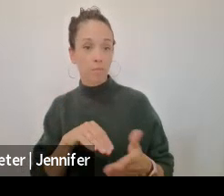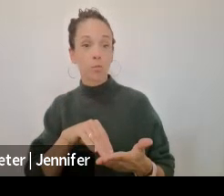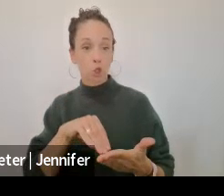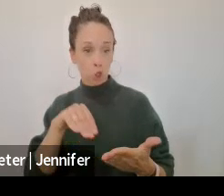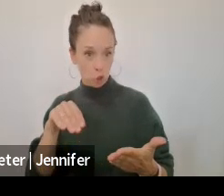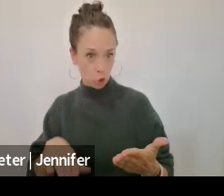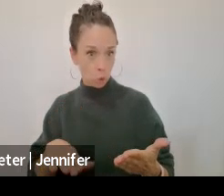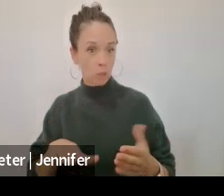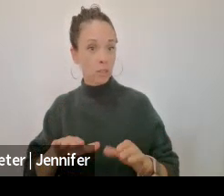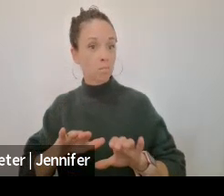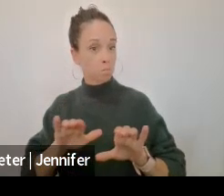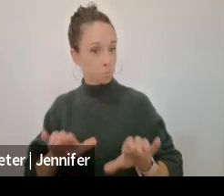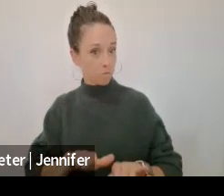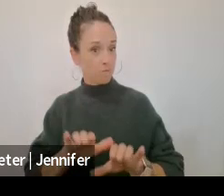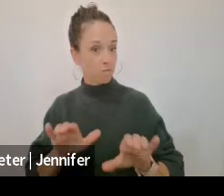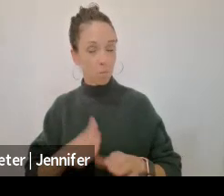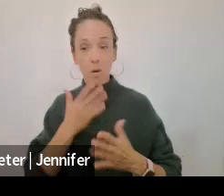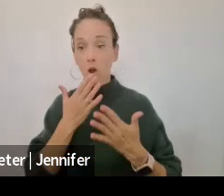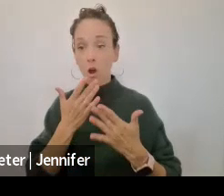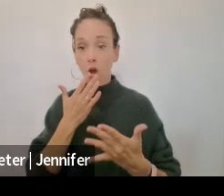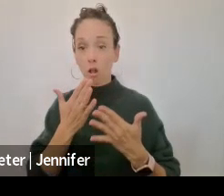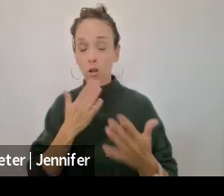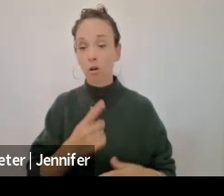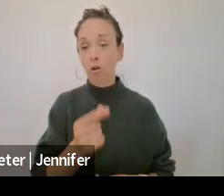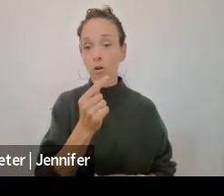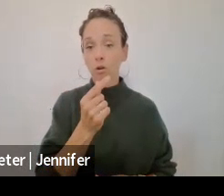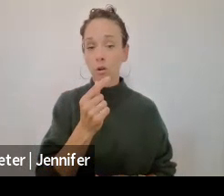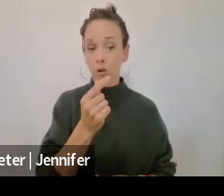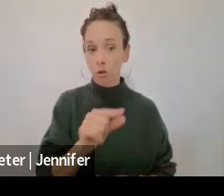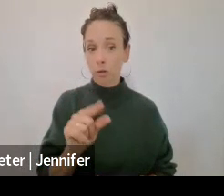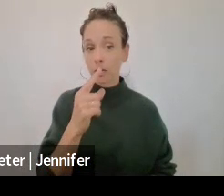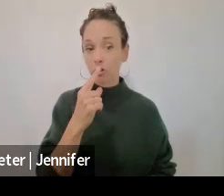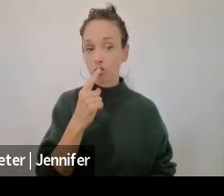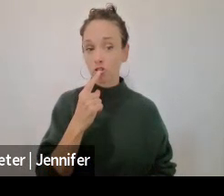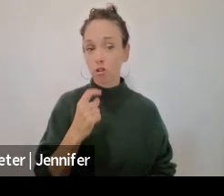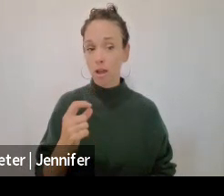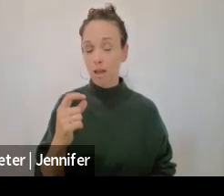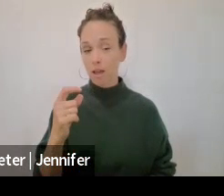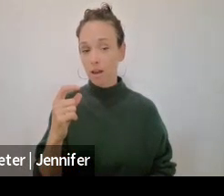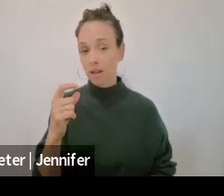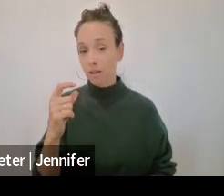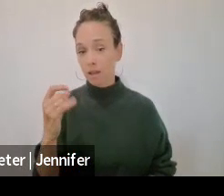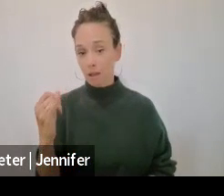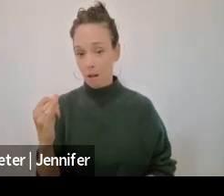performance, and it's color-coded in red, green, and yellow, with red being severe to being at risk,